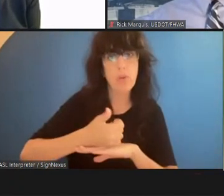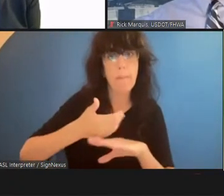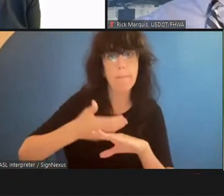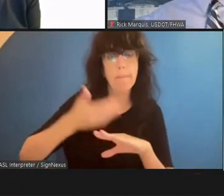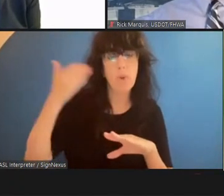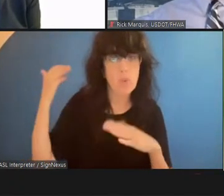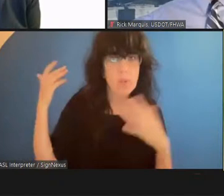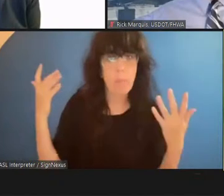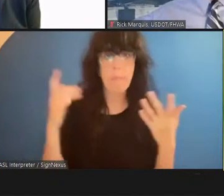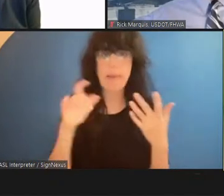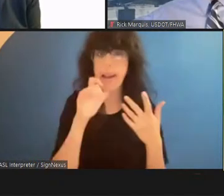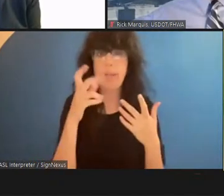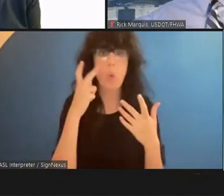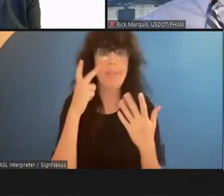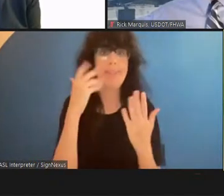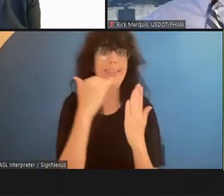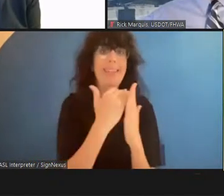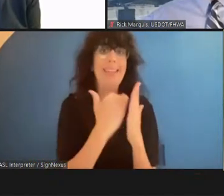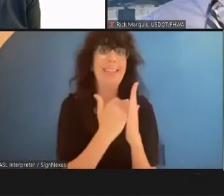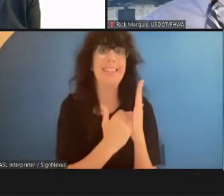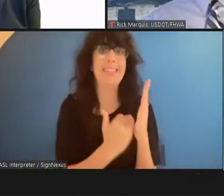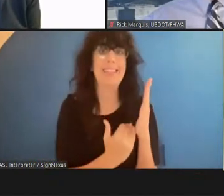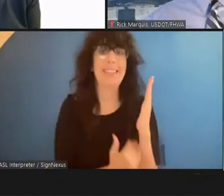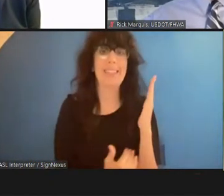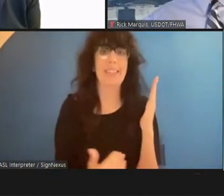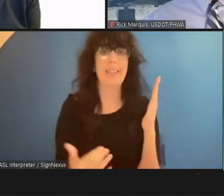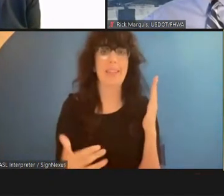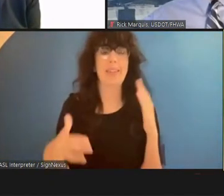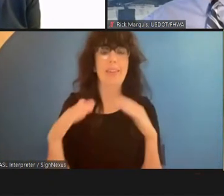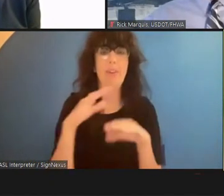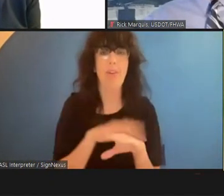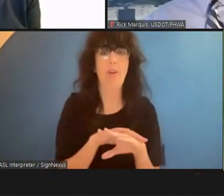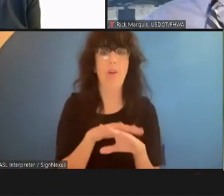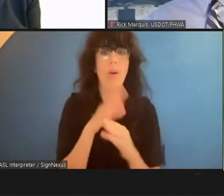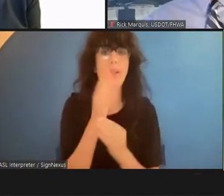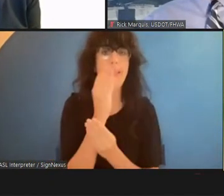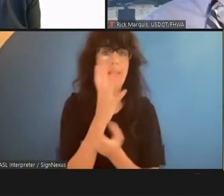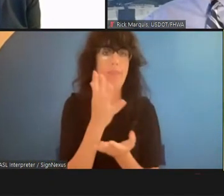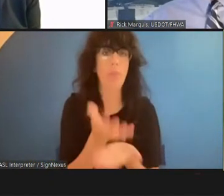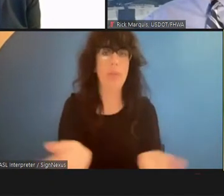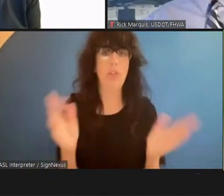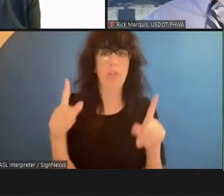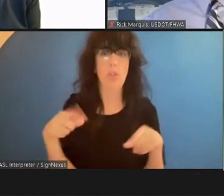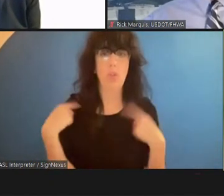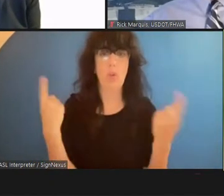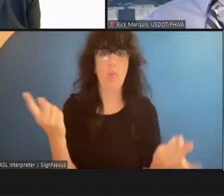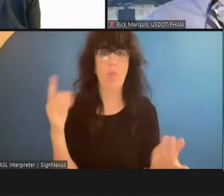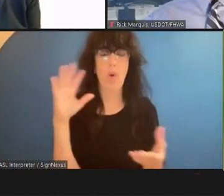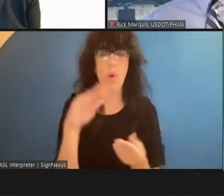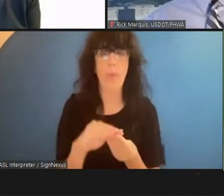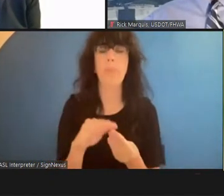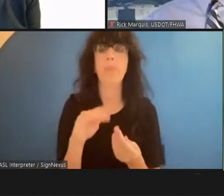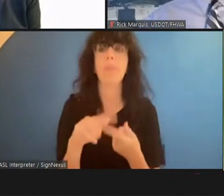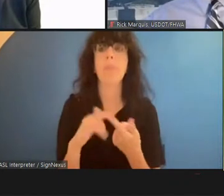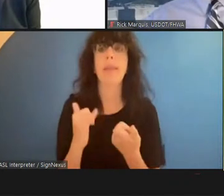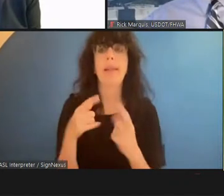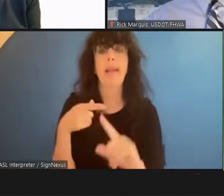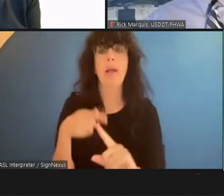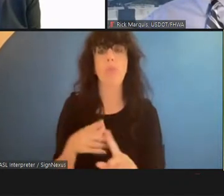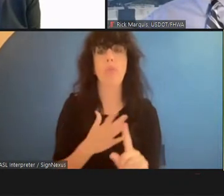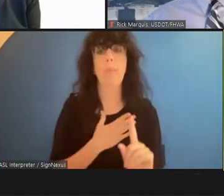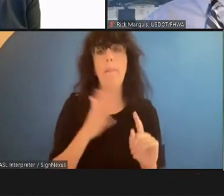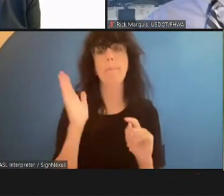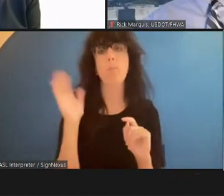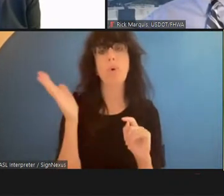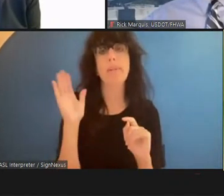i don't see that listed on any of the information so far now to my uh presentation